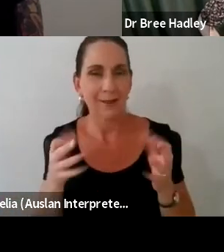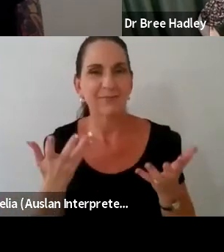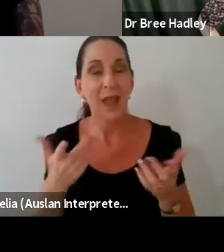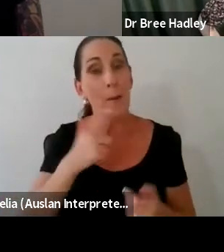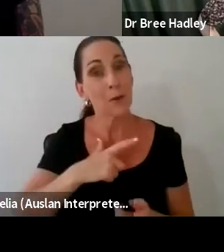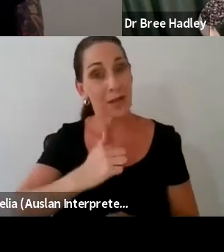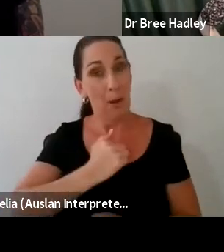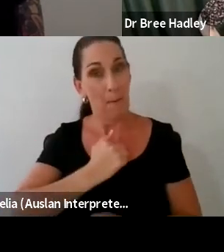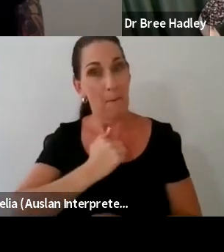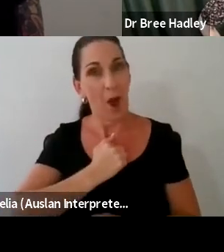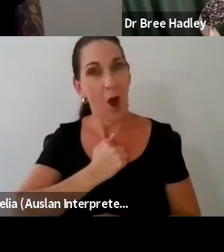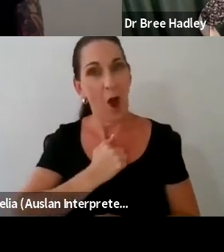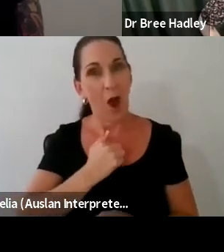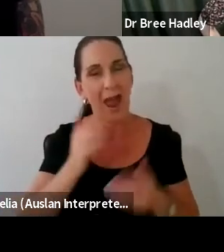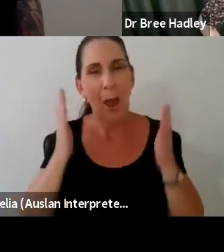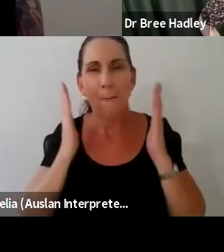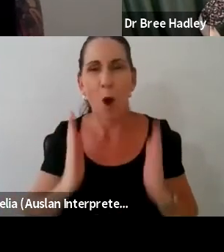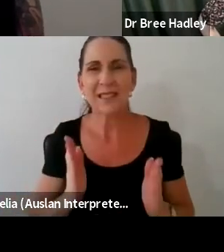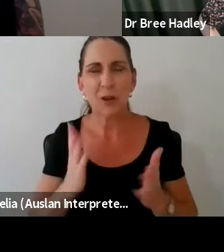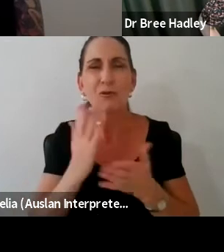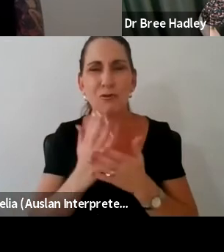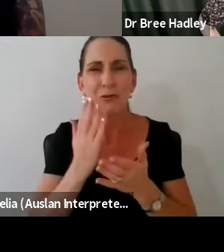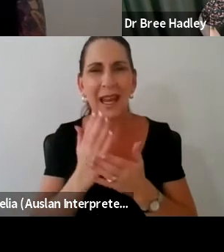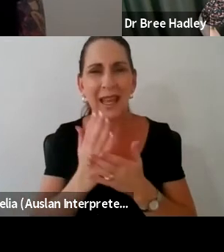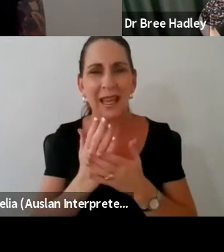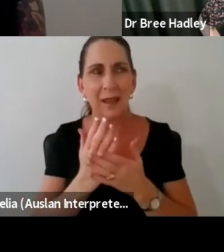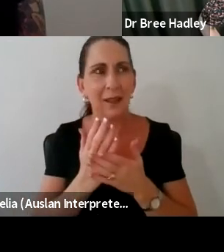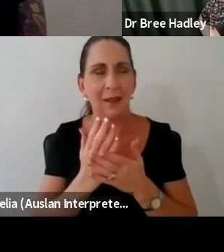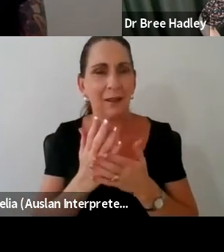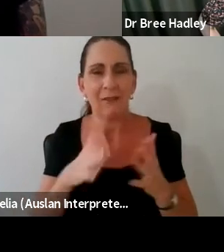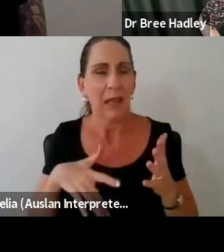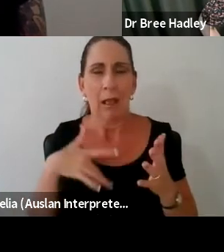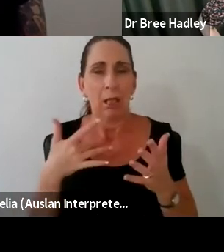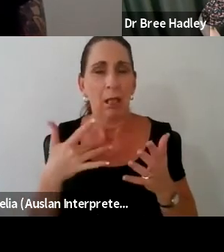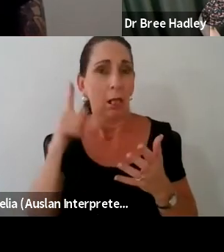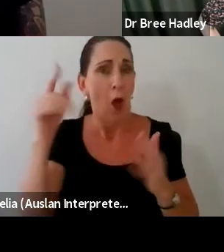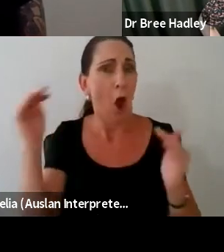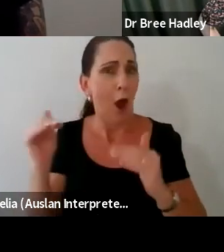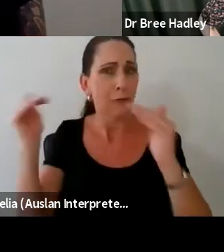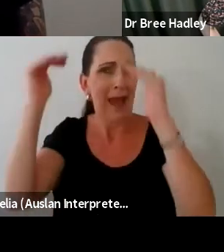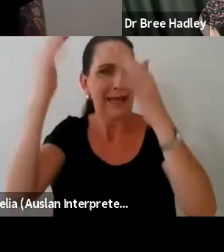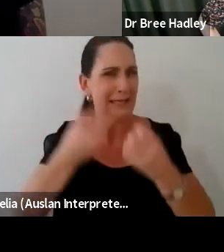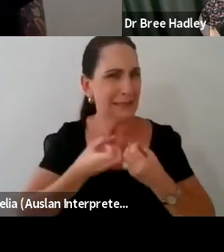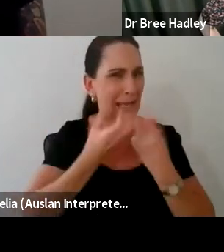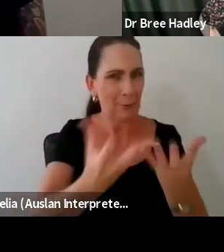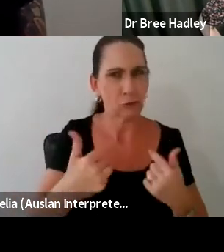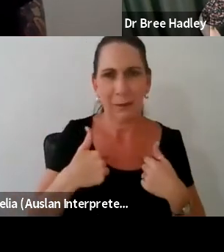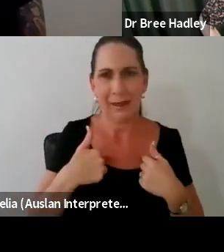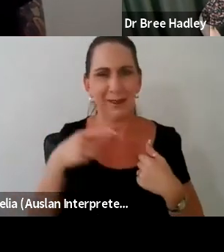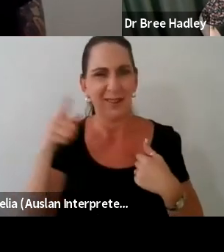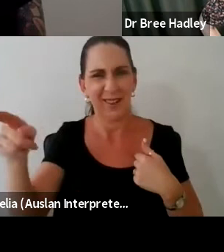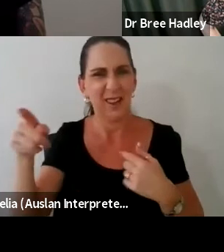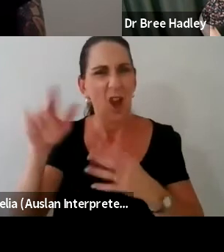body is so damaged by hierarchy and societal hierarchy,